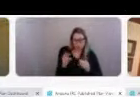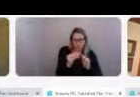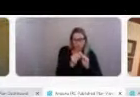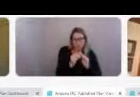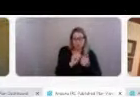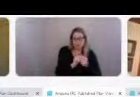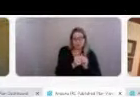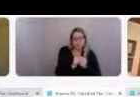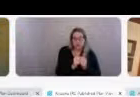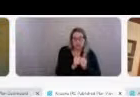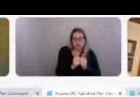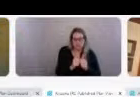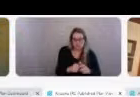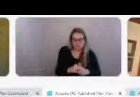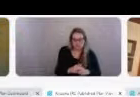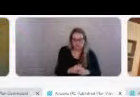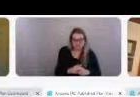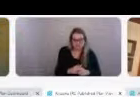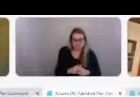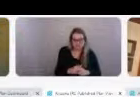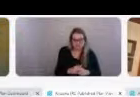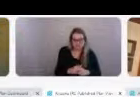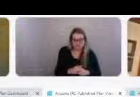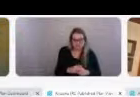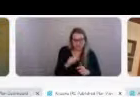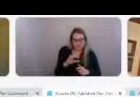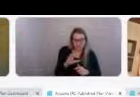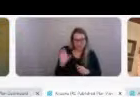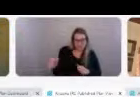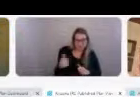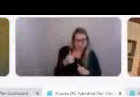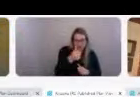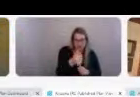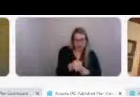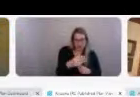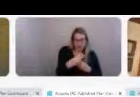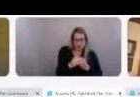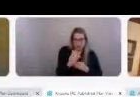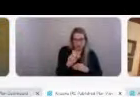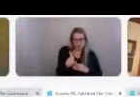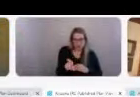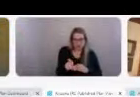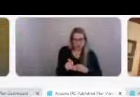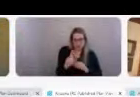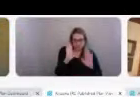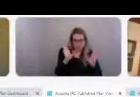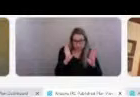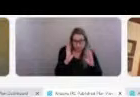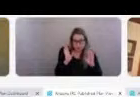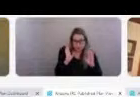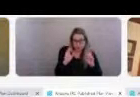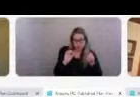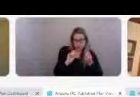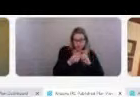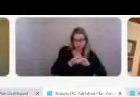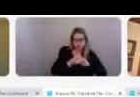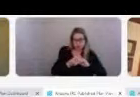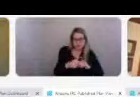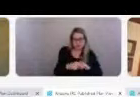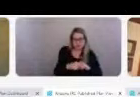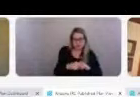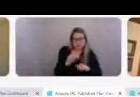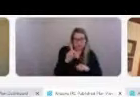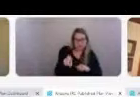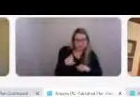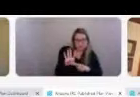competitive it means that candidates for office must be attuned to the changing dynamics and needs of